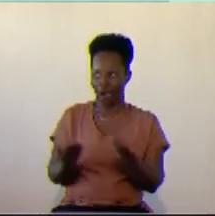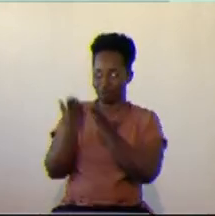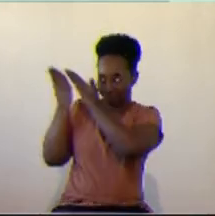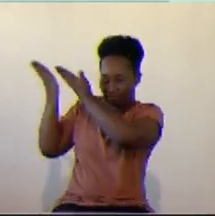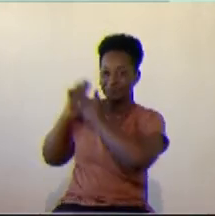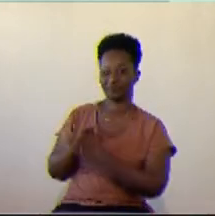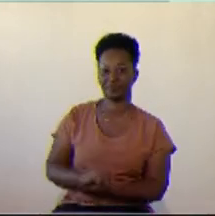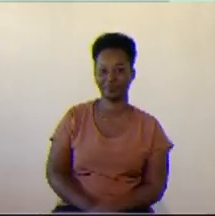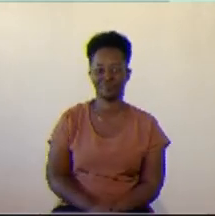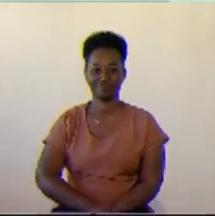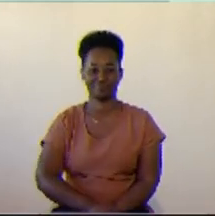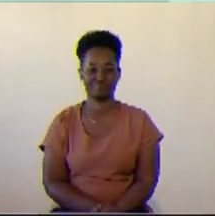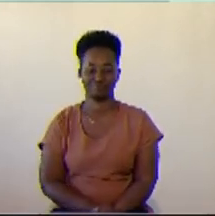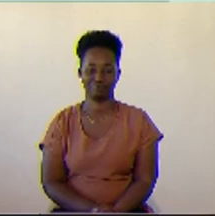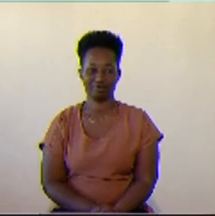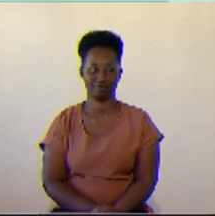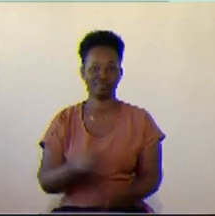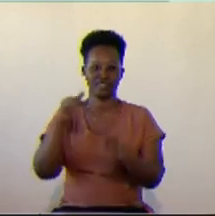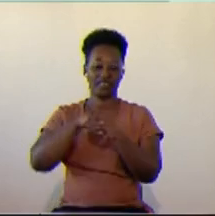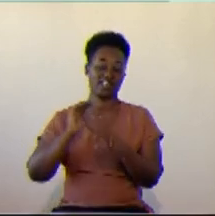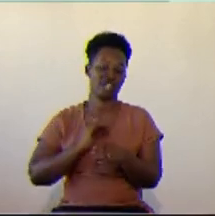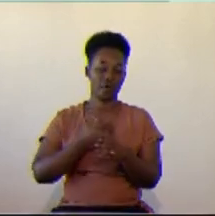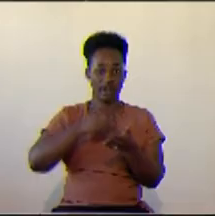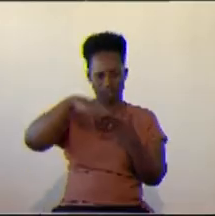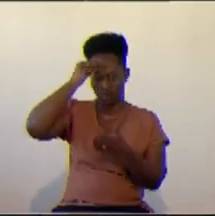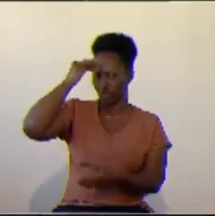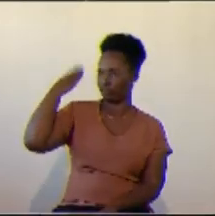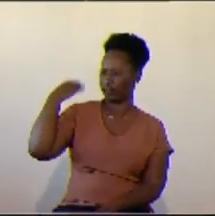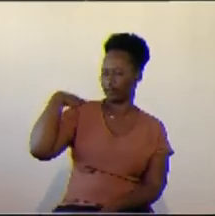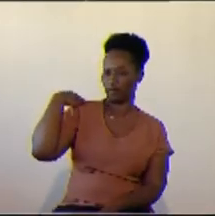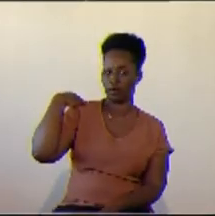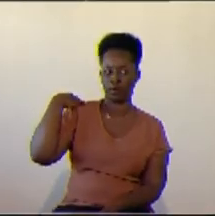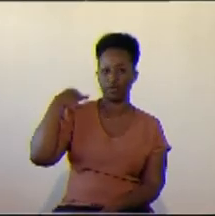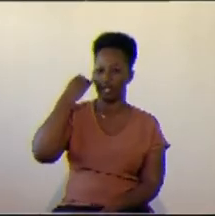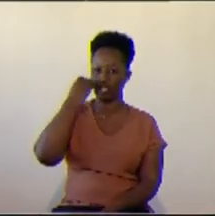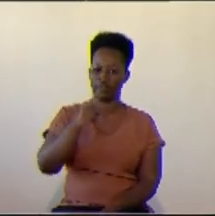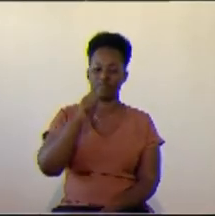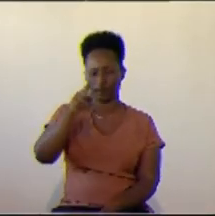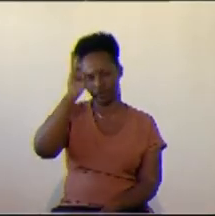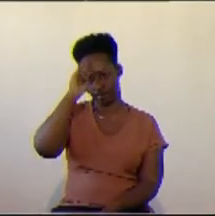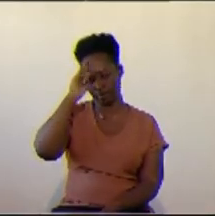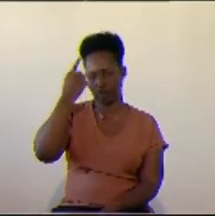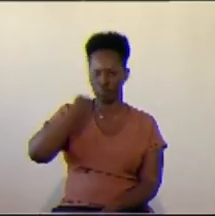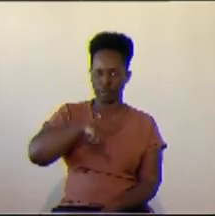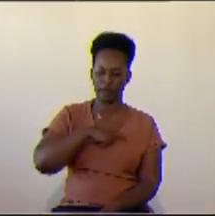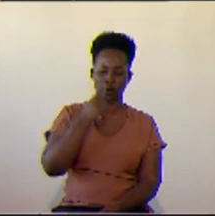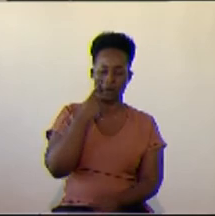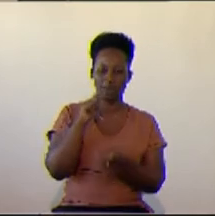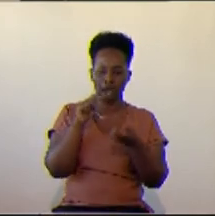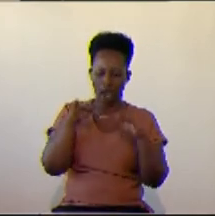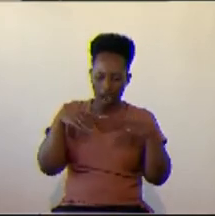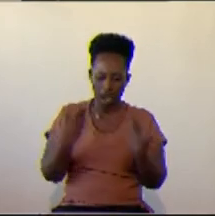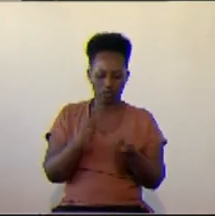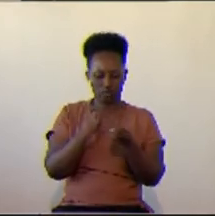mercury. Now, in our lessons before, if you remember previously, we looked at how to convert pressure